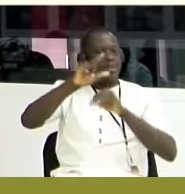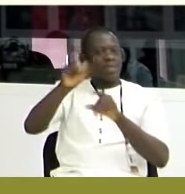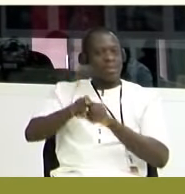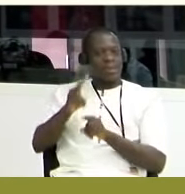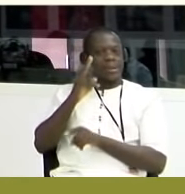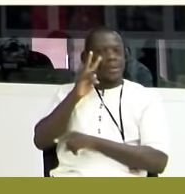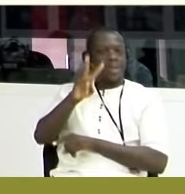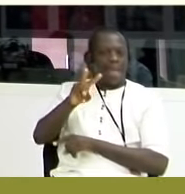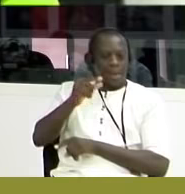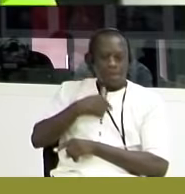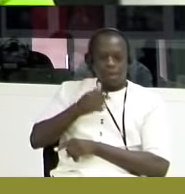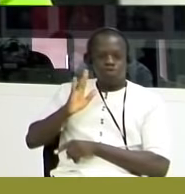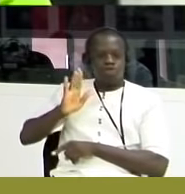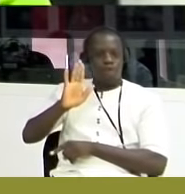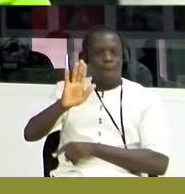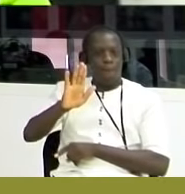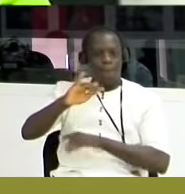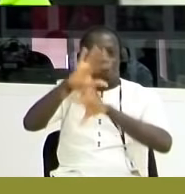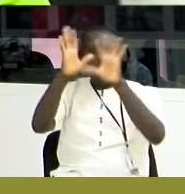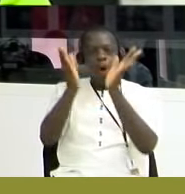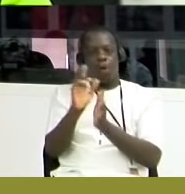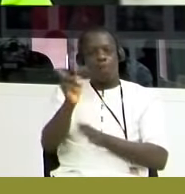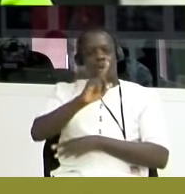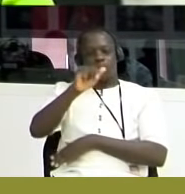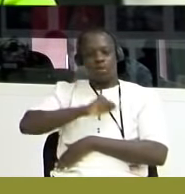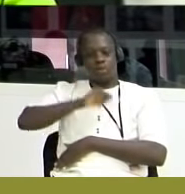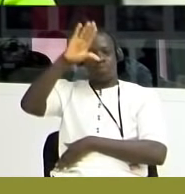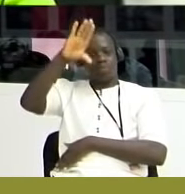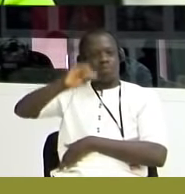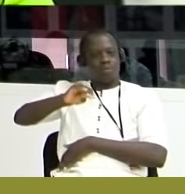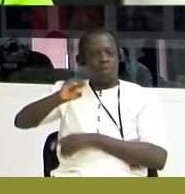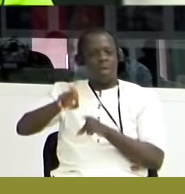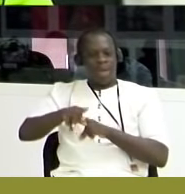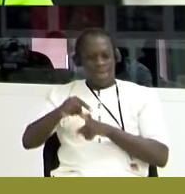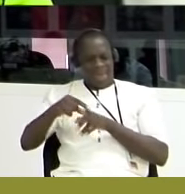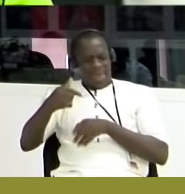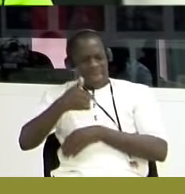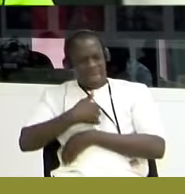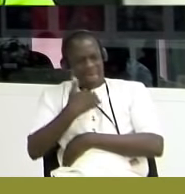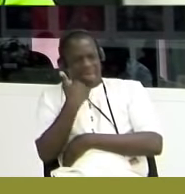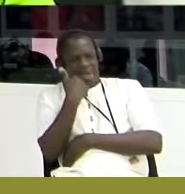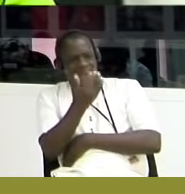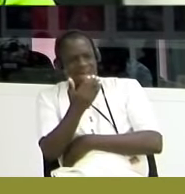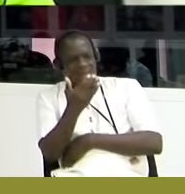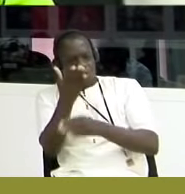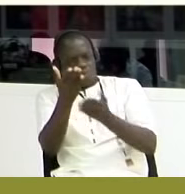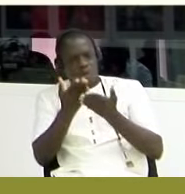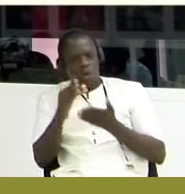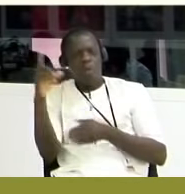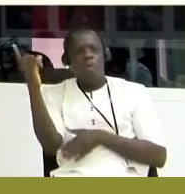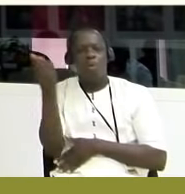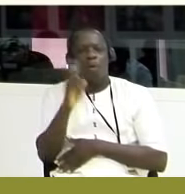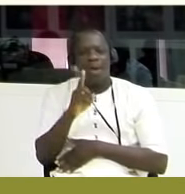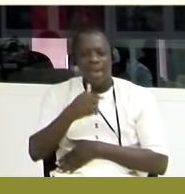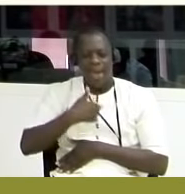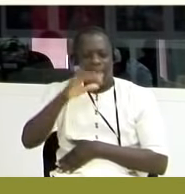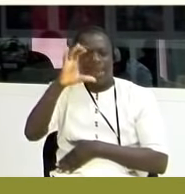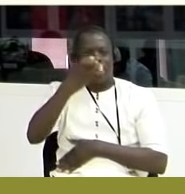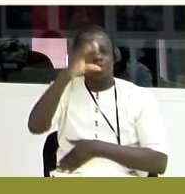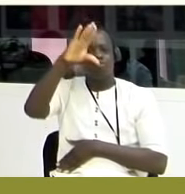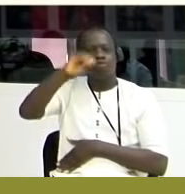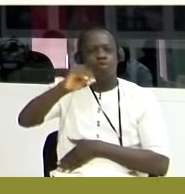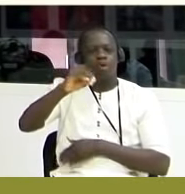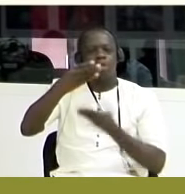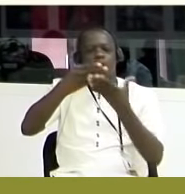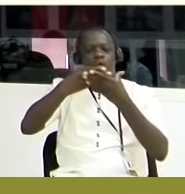And then I asked these students, what can I do to help defuse the tension? They gave me